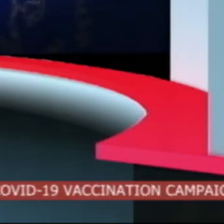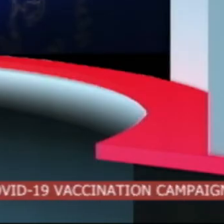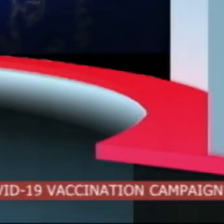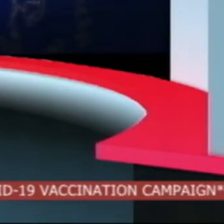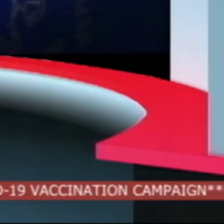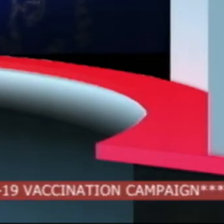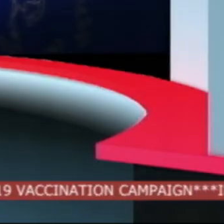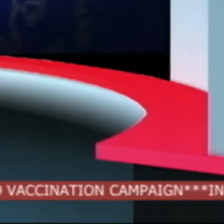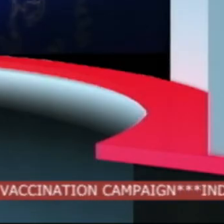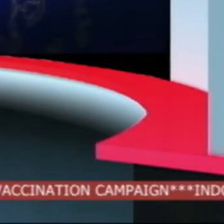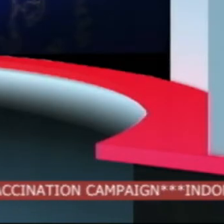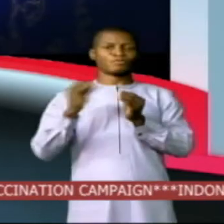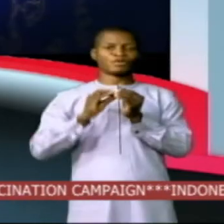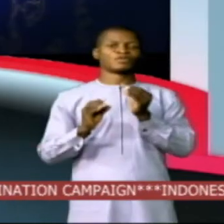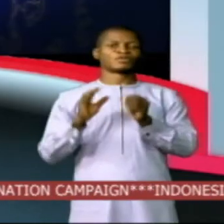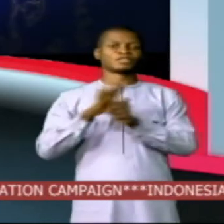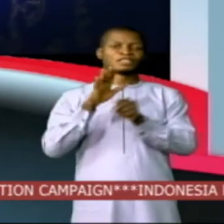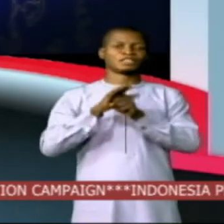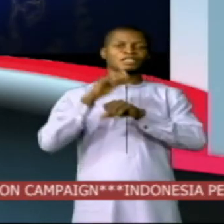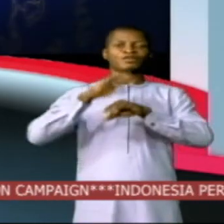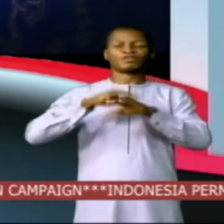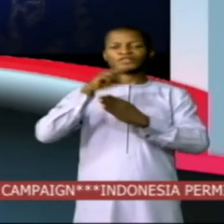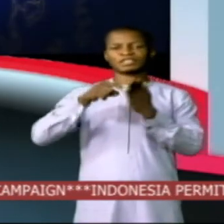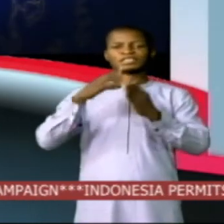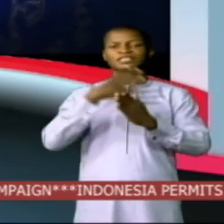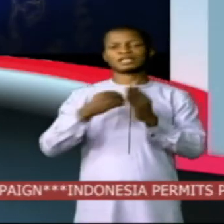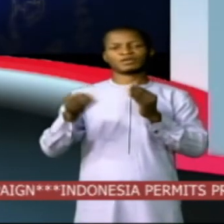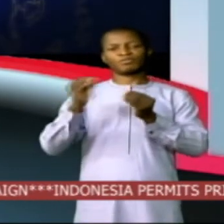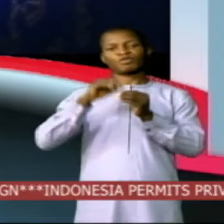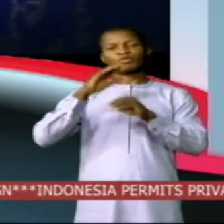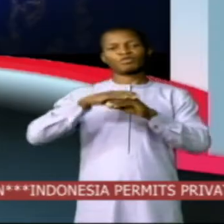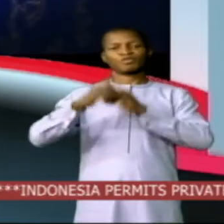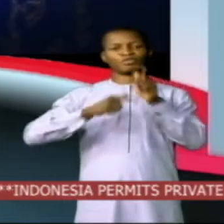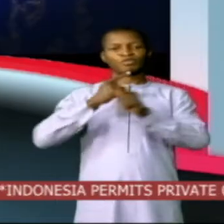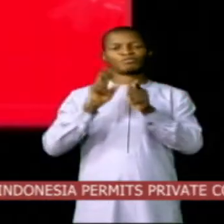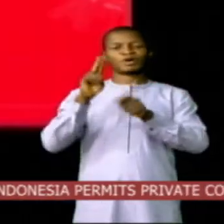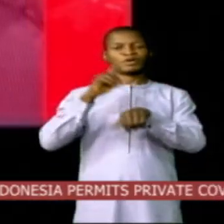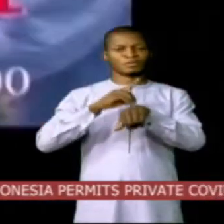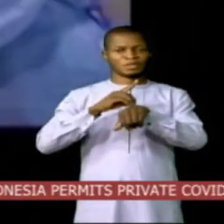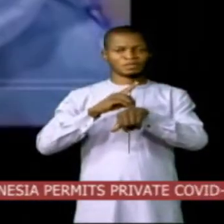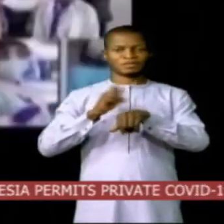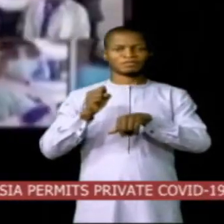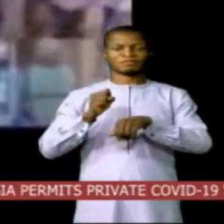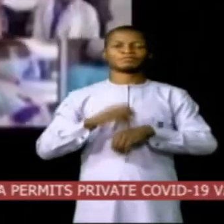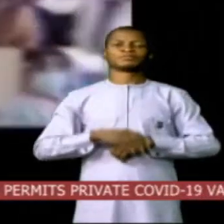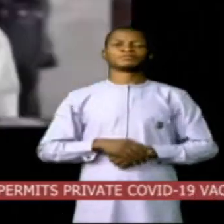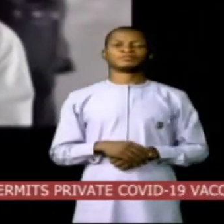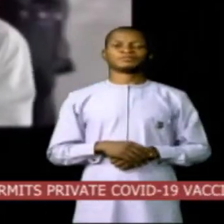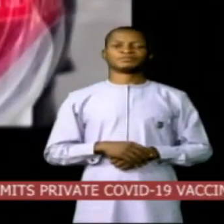Obiageli Woki has the details on these and more on Global Update.